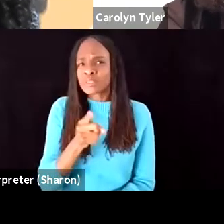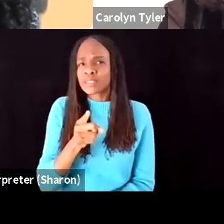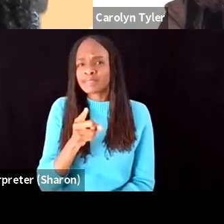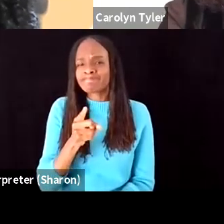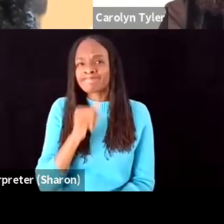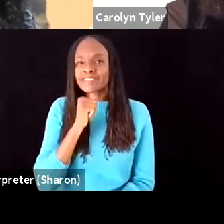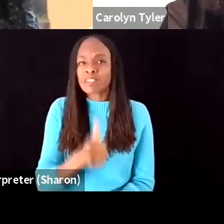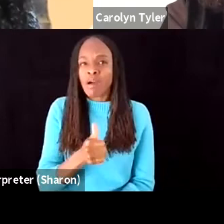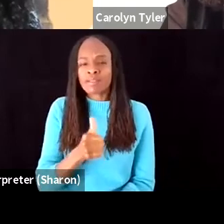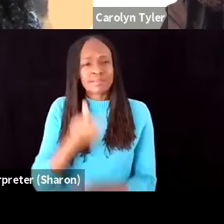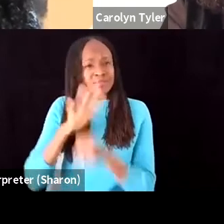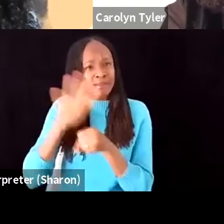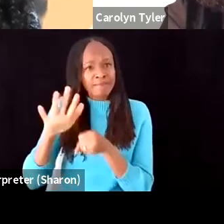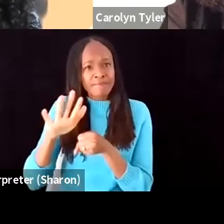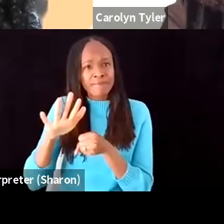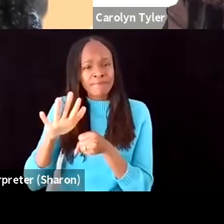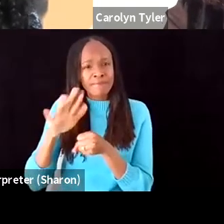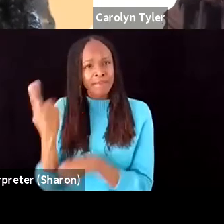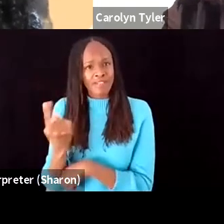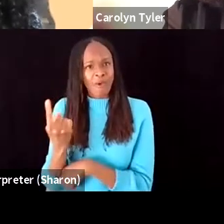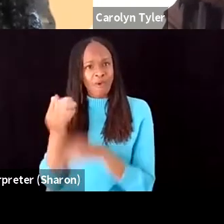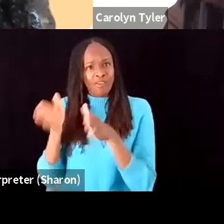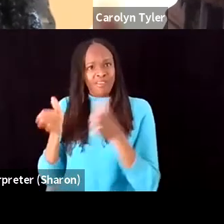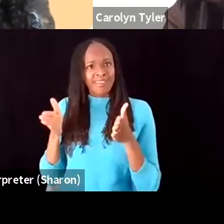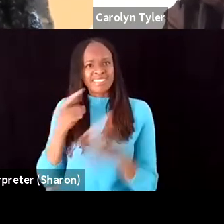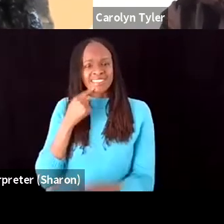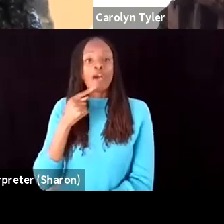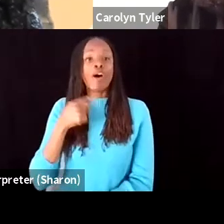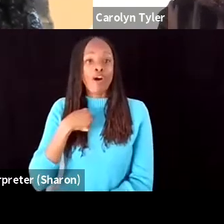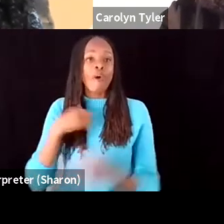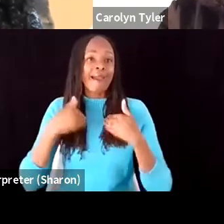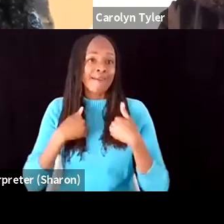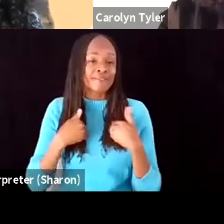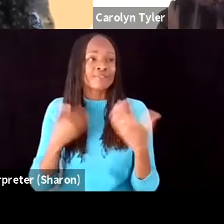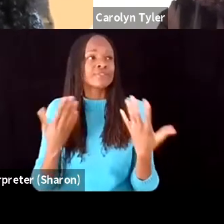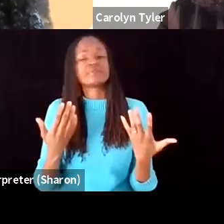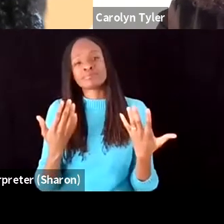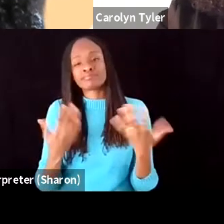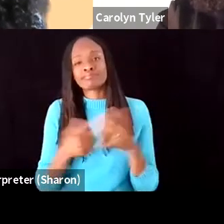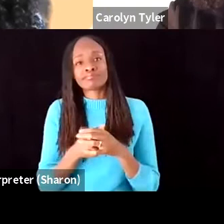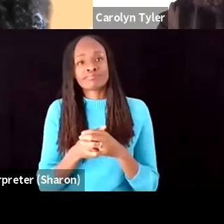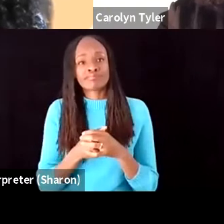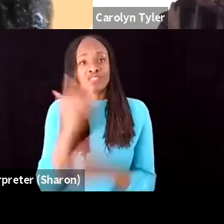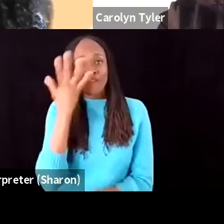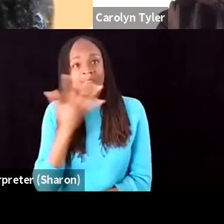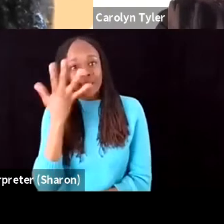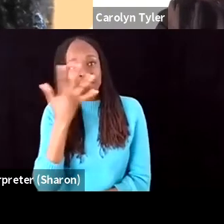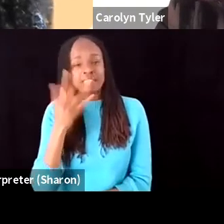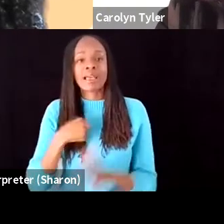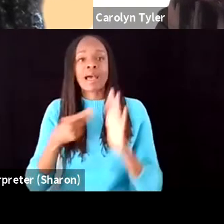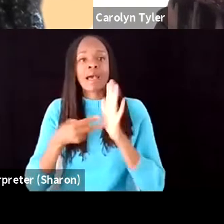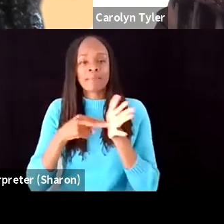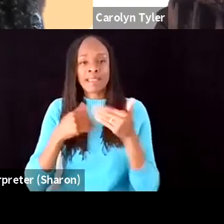it's not enough alone just to say, oh, I've got these faces. I mean, there